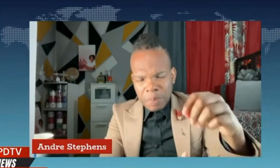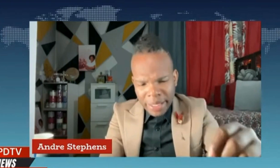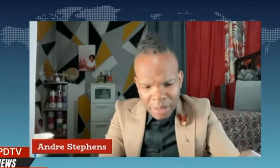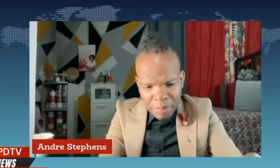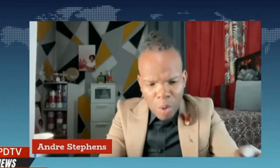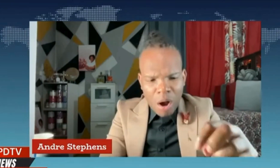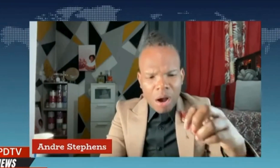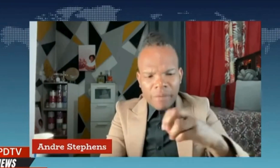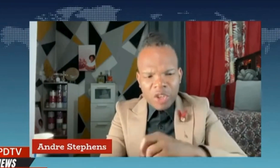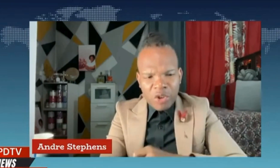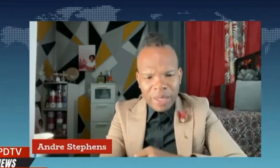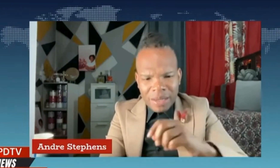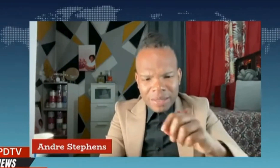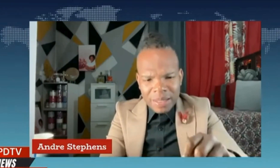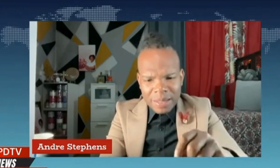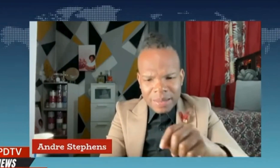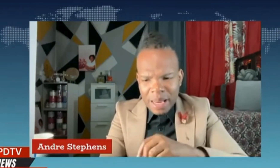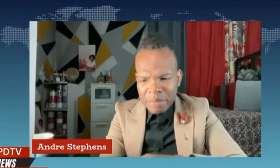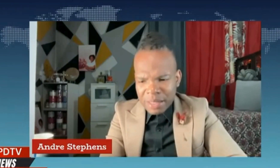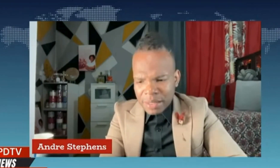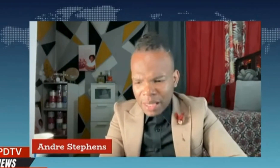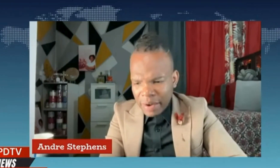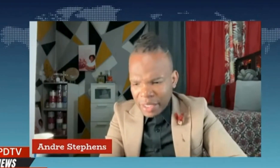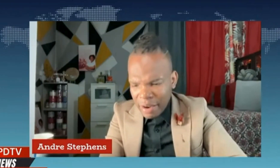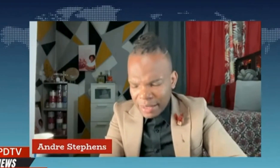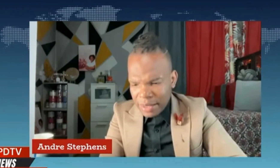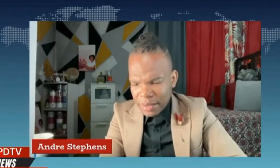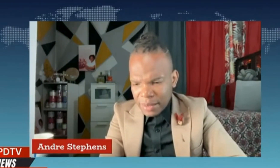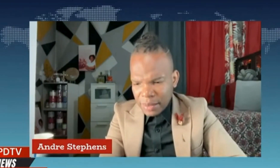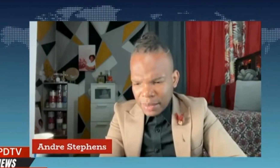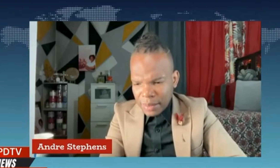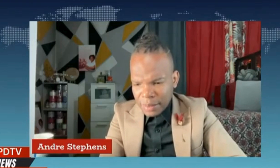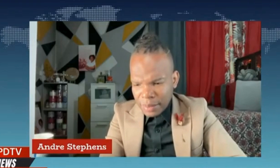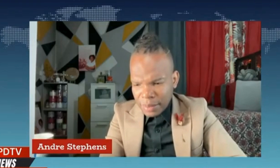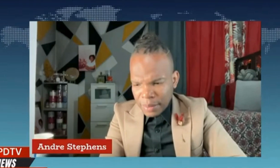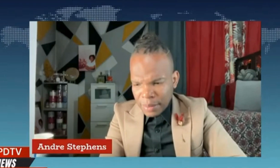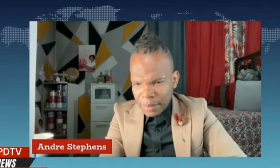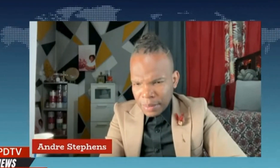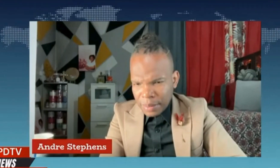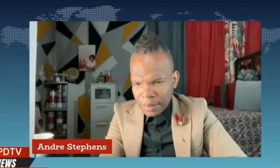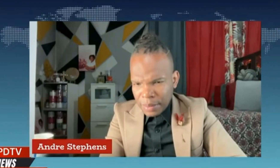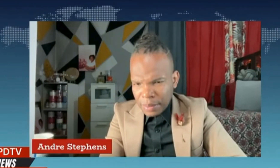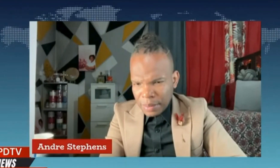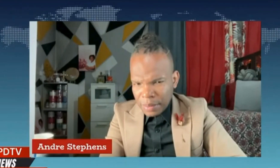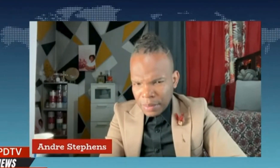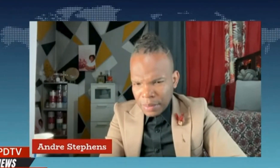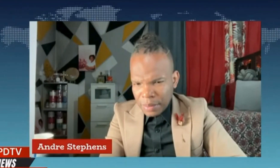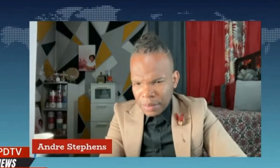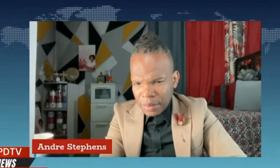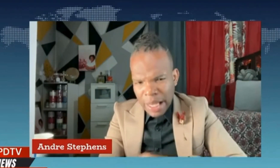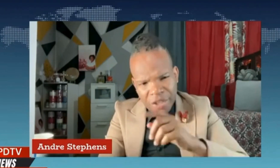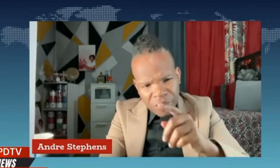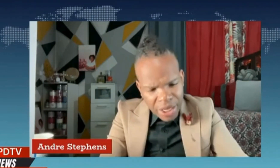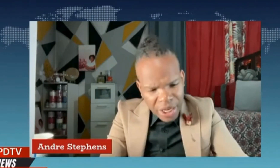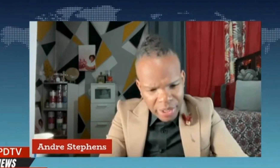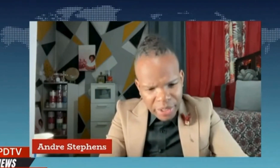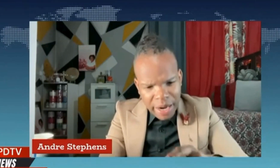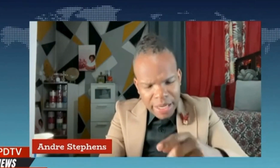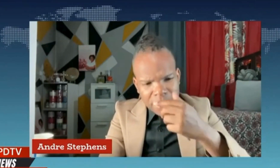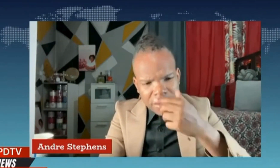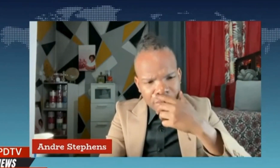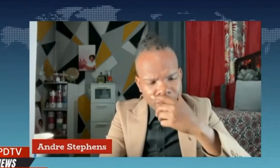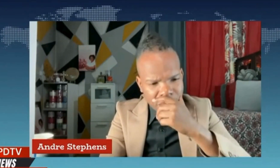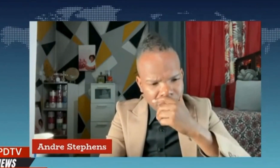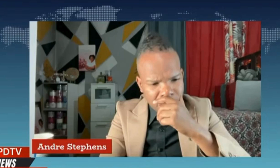The spending power of the Jamaican citizens and businesses are in crisis. Why not? Education